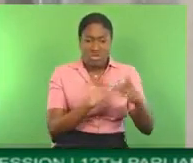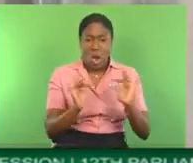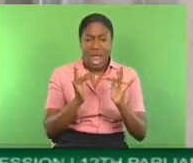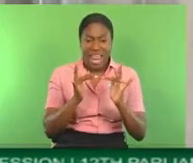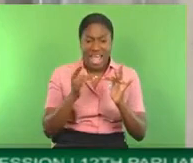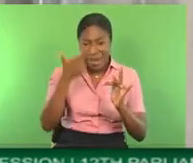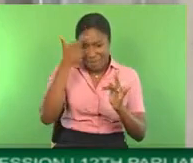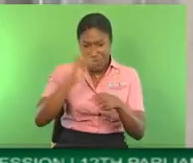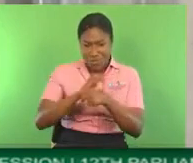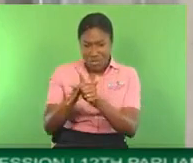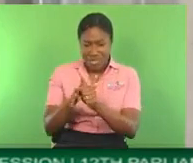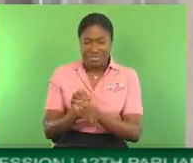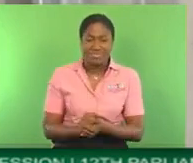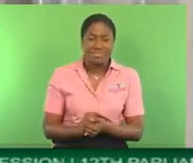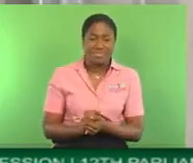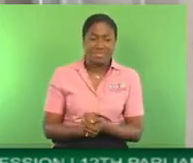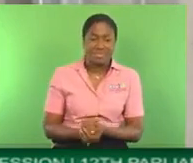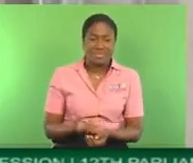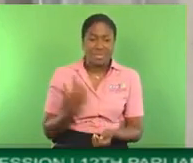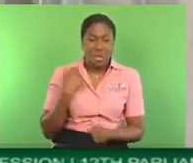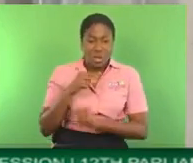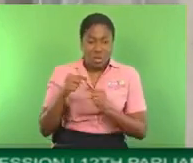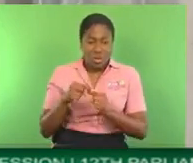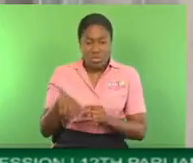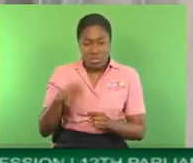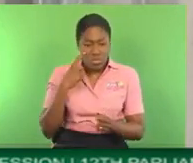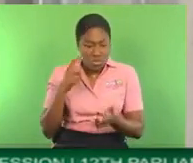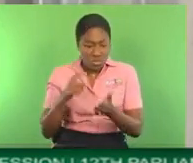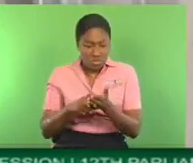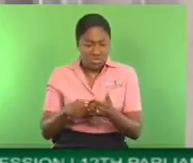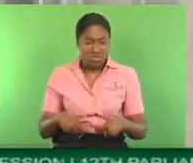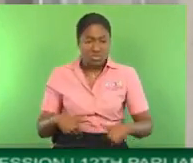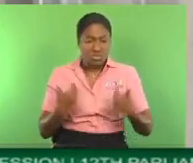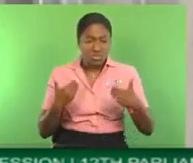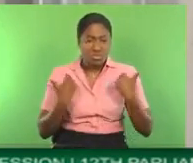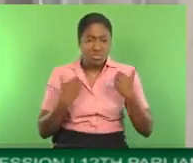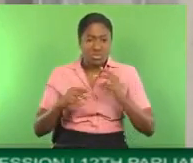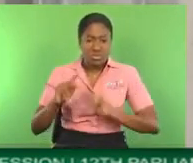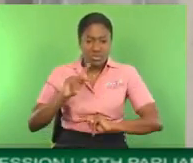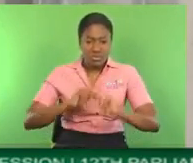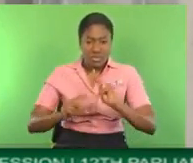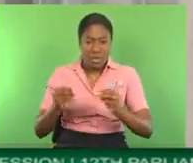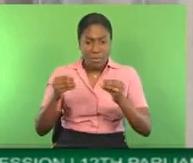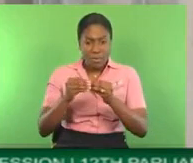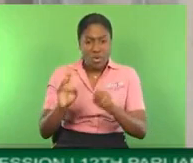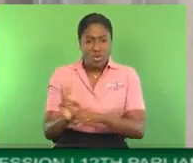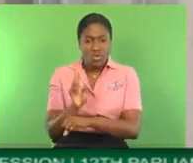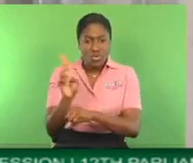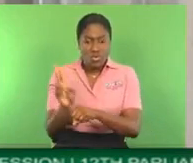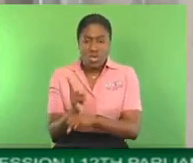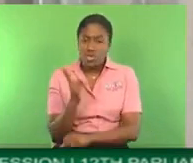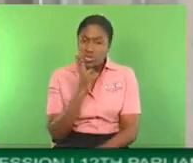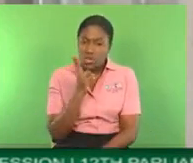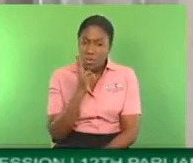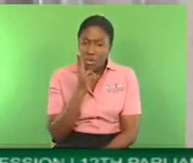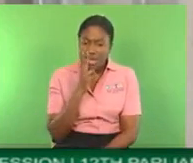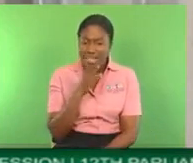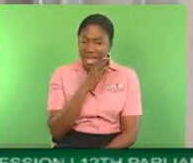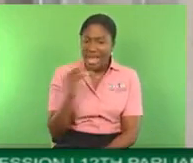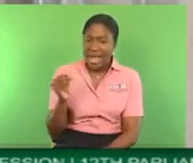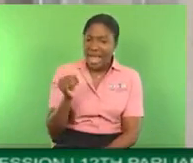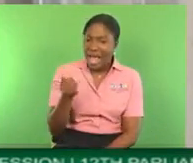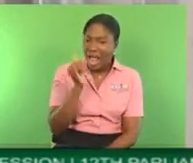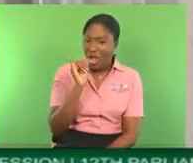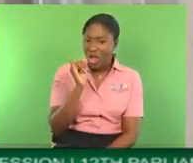young people growing up now, we have found that there has been an increased use of smoking and alcohol